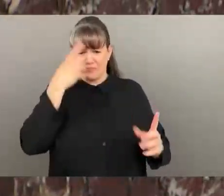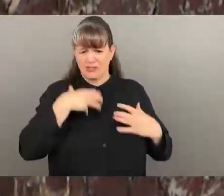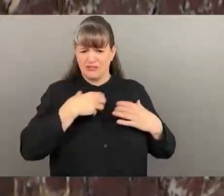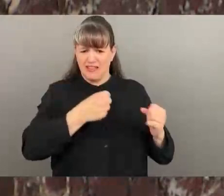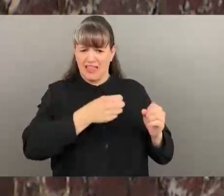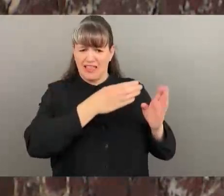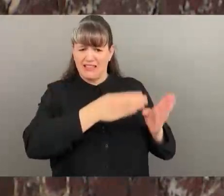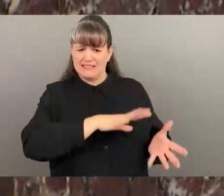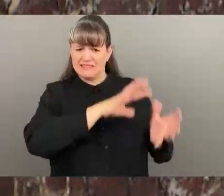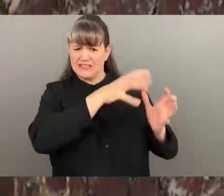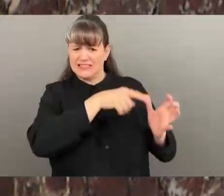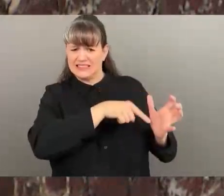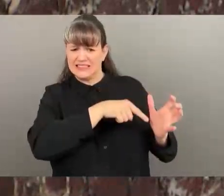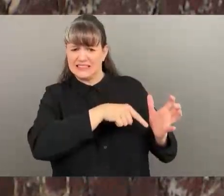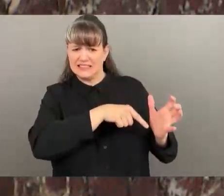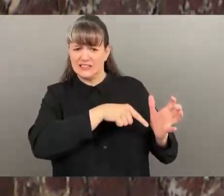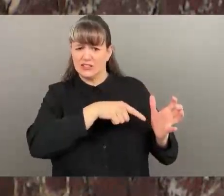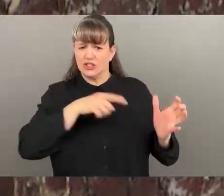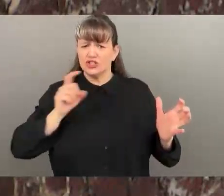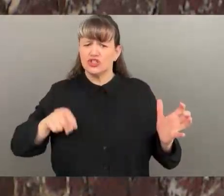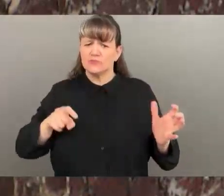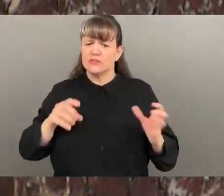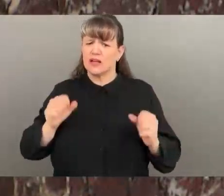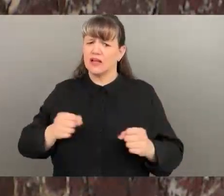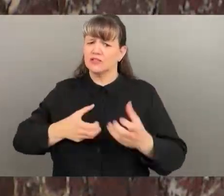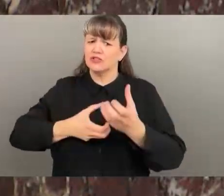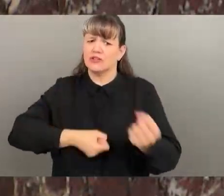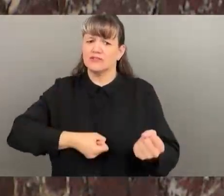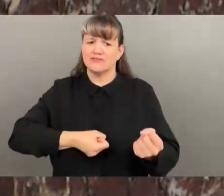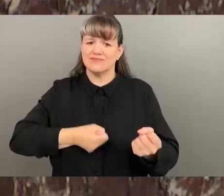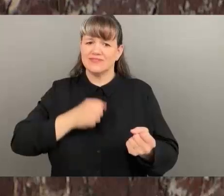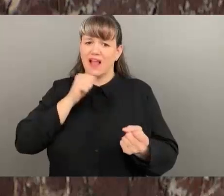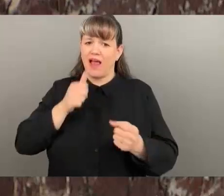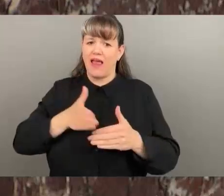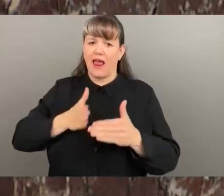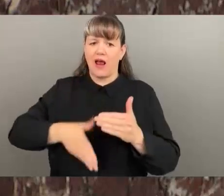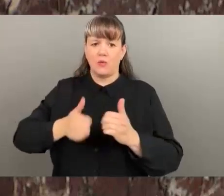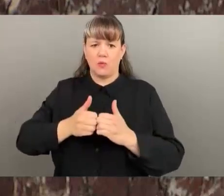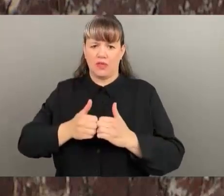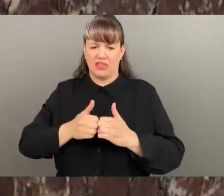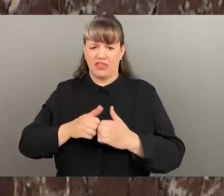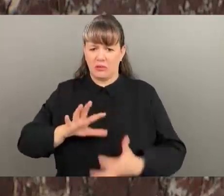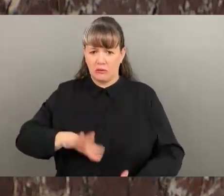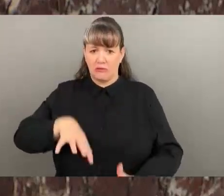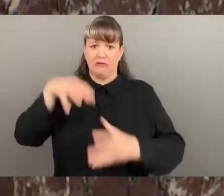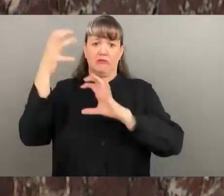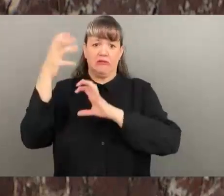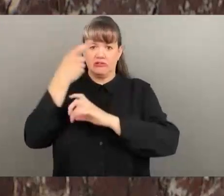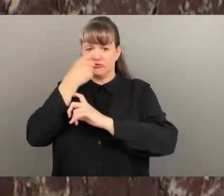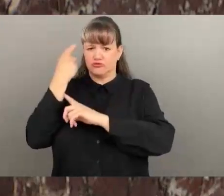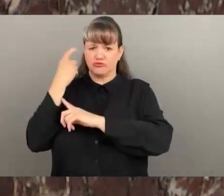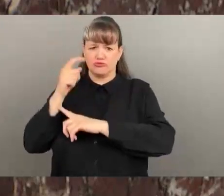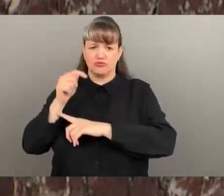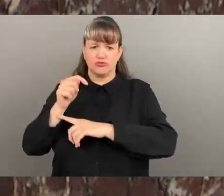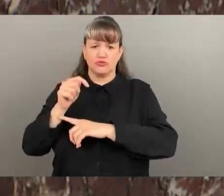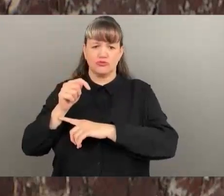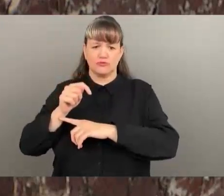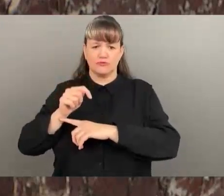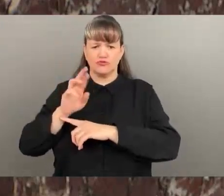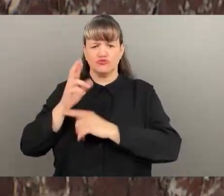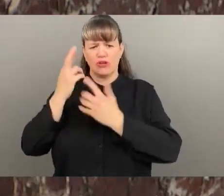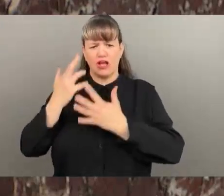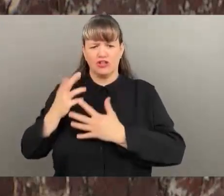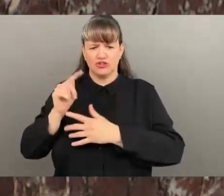tragedy. Wellness checks are a tool to check on the physical or mental well-being of an individual who may be